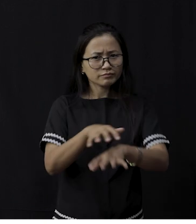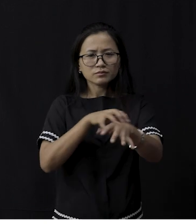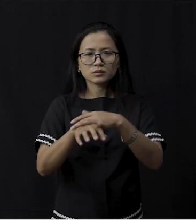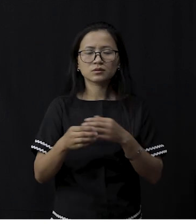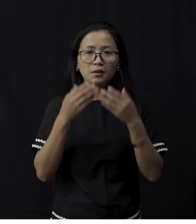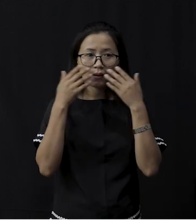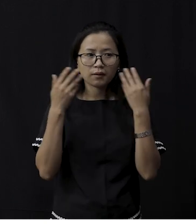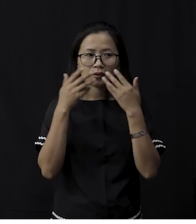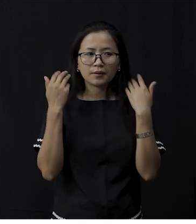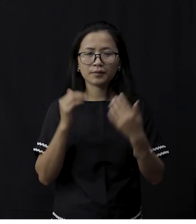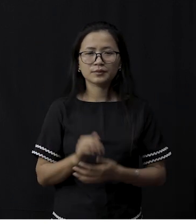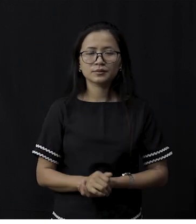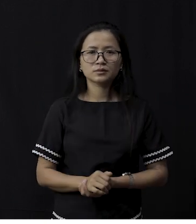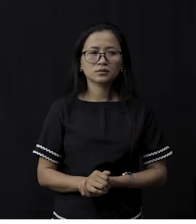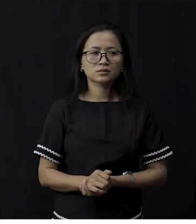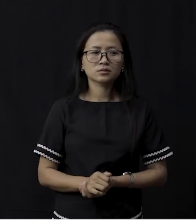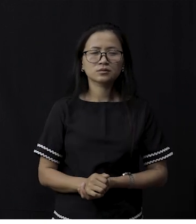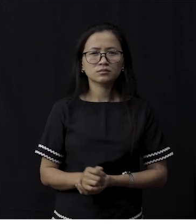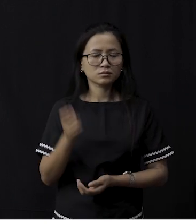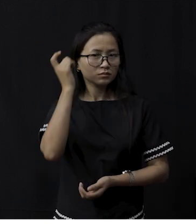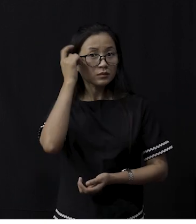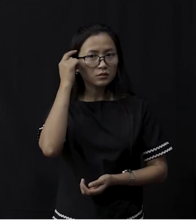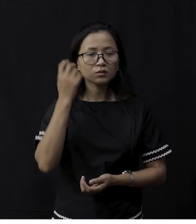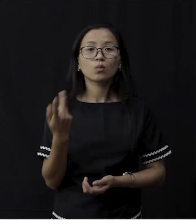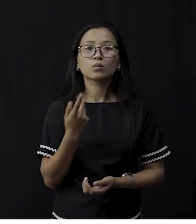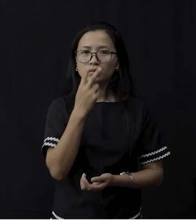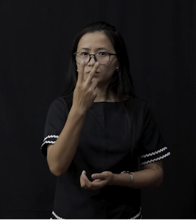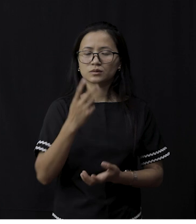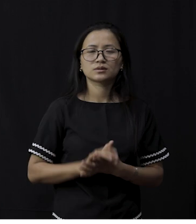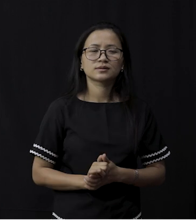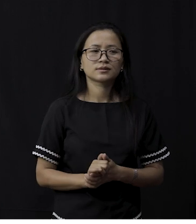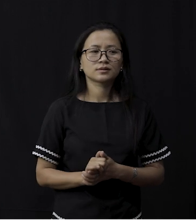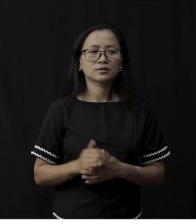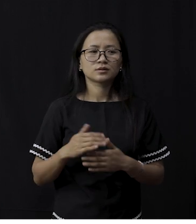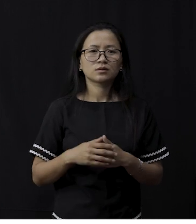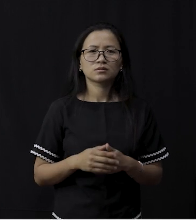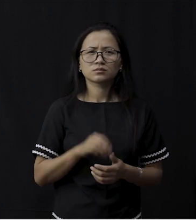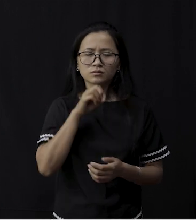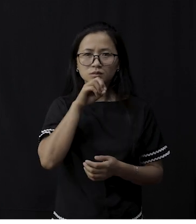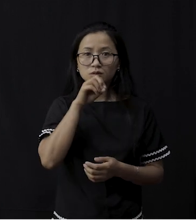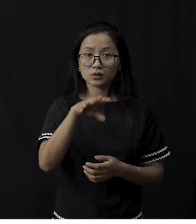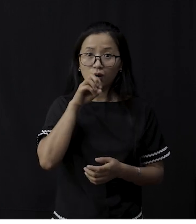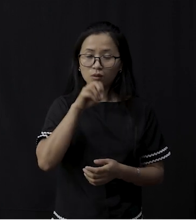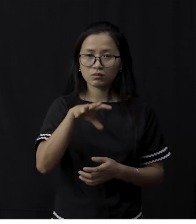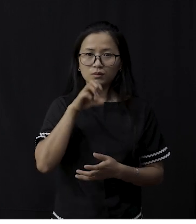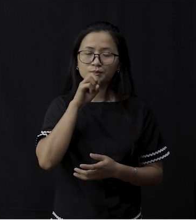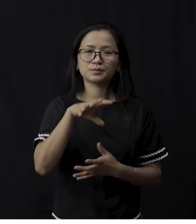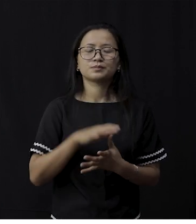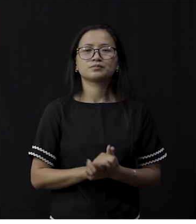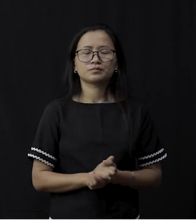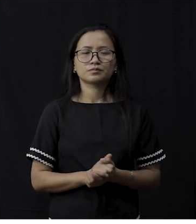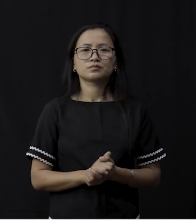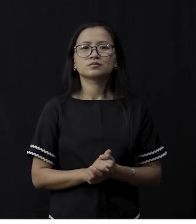that green one? You have to tell me. Think, and let me know. And the behind one, is it a dog? I think it looks